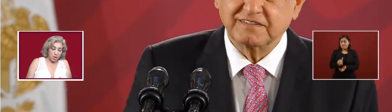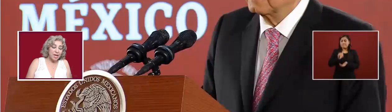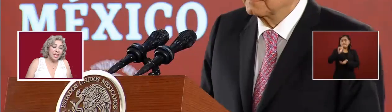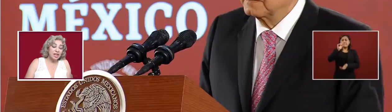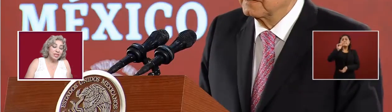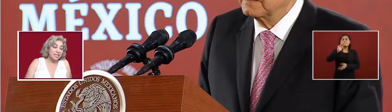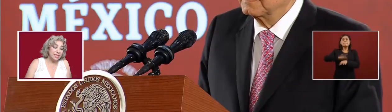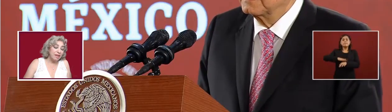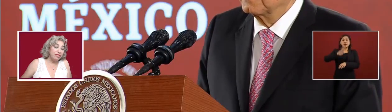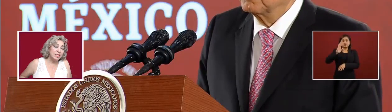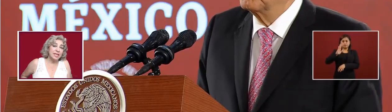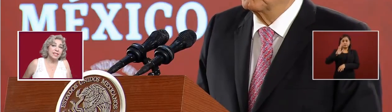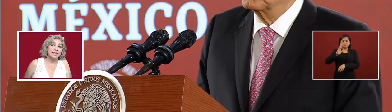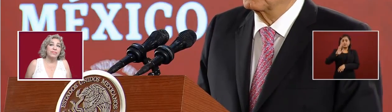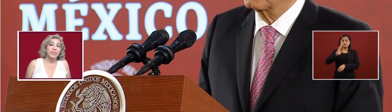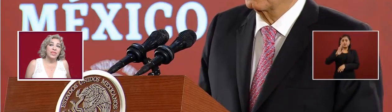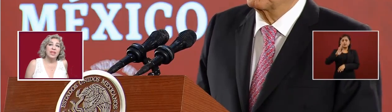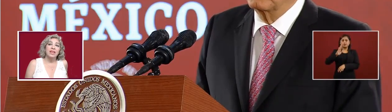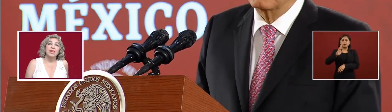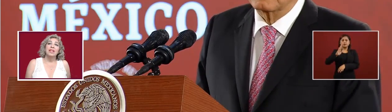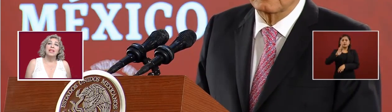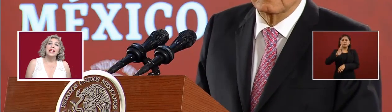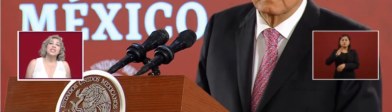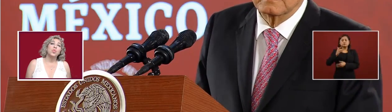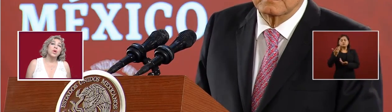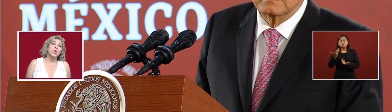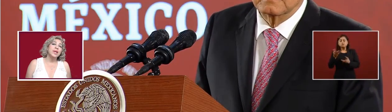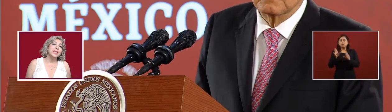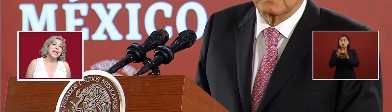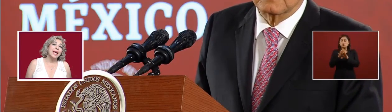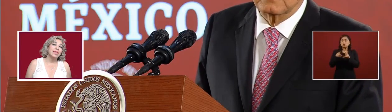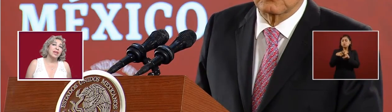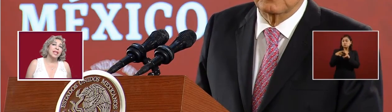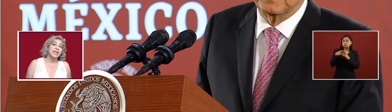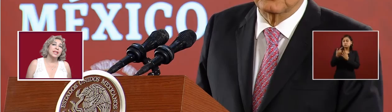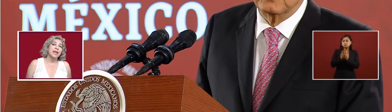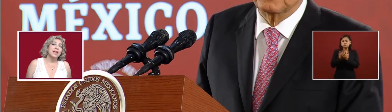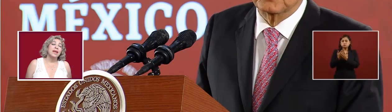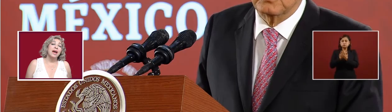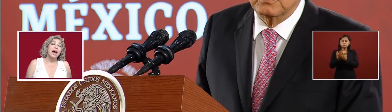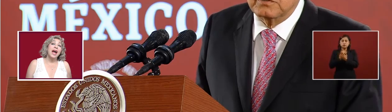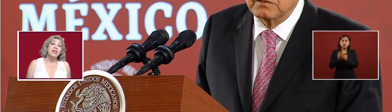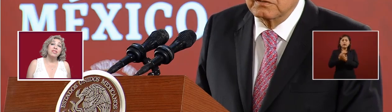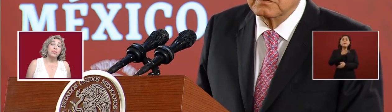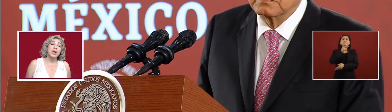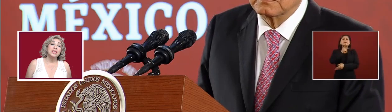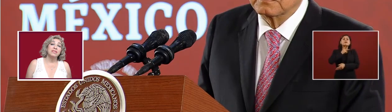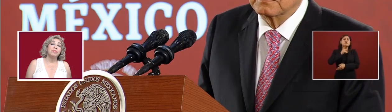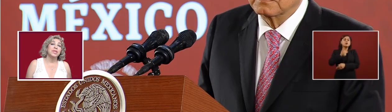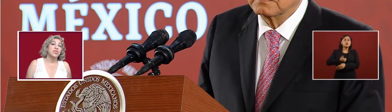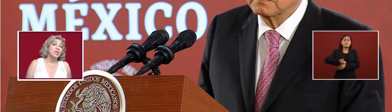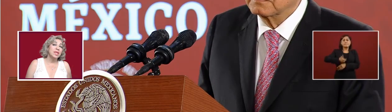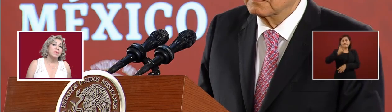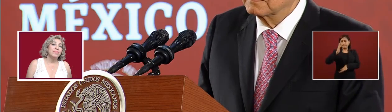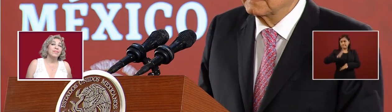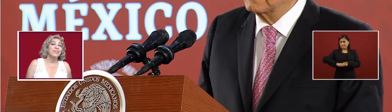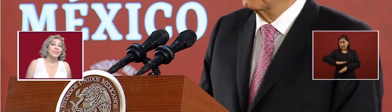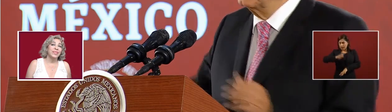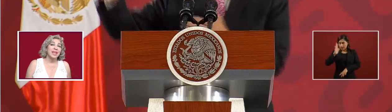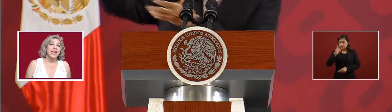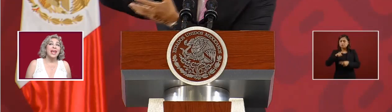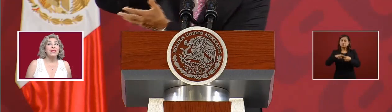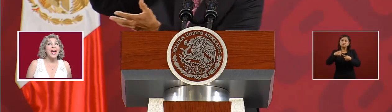So, we're going to increase the deficit. And, so, we're going to calculate, higher the price of petroleum.